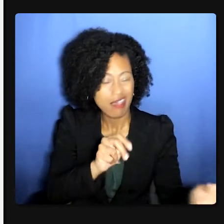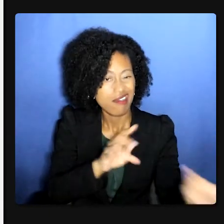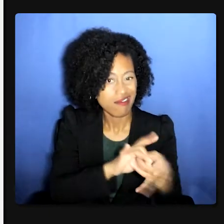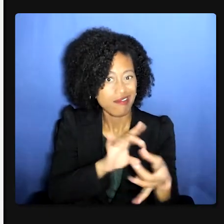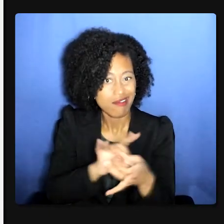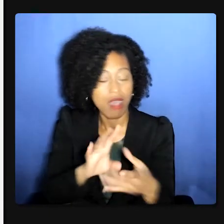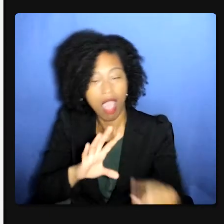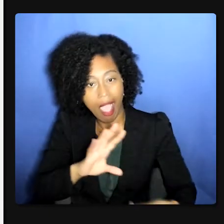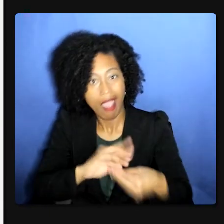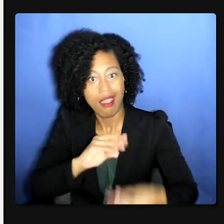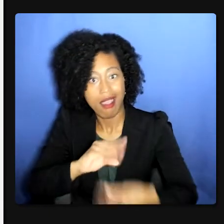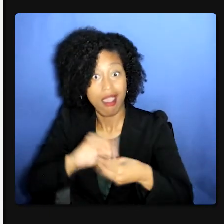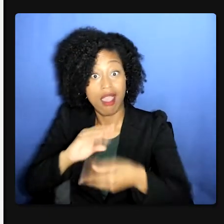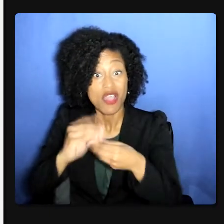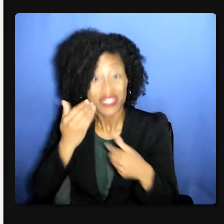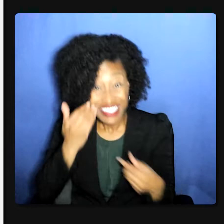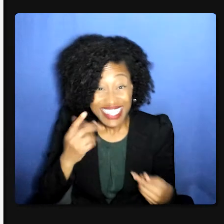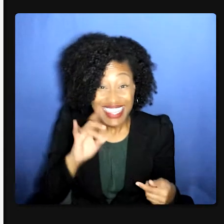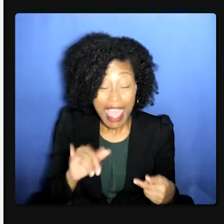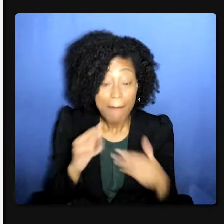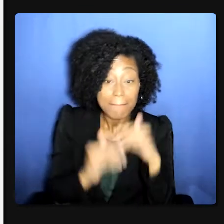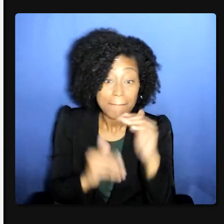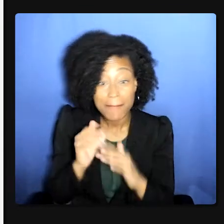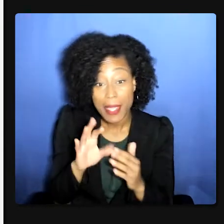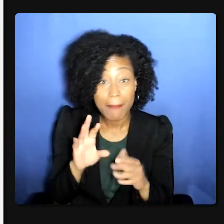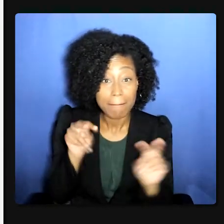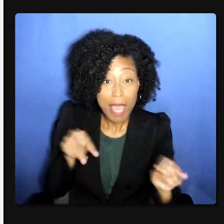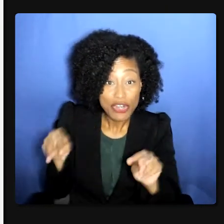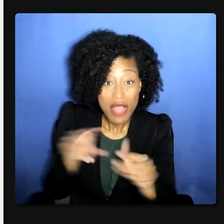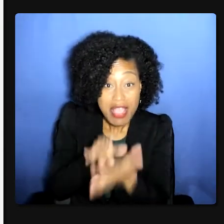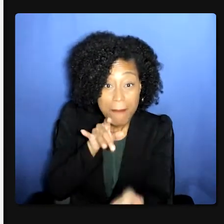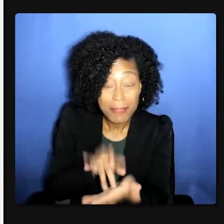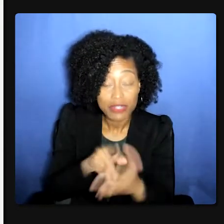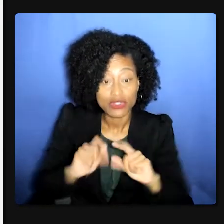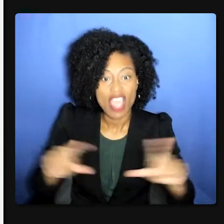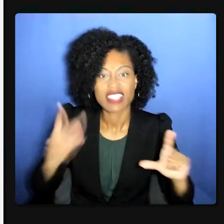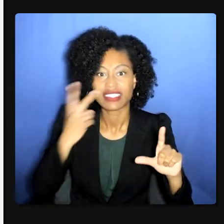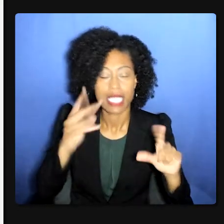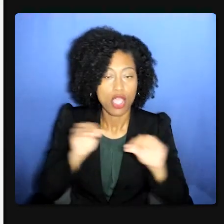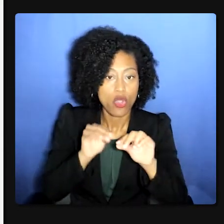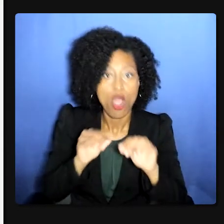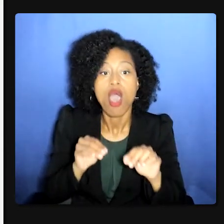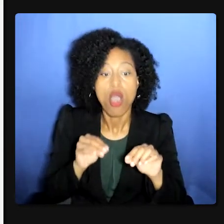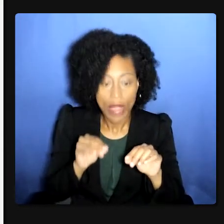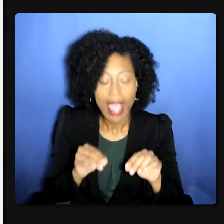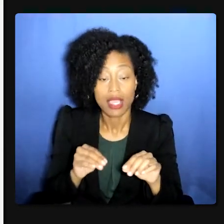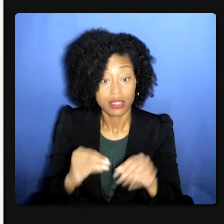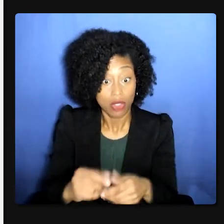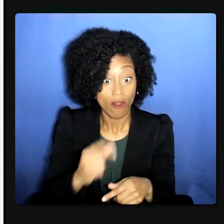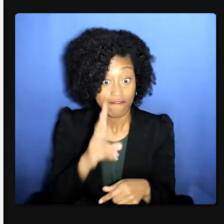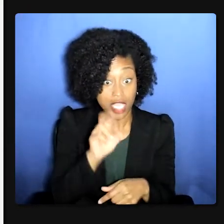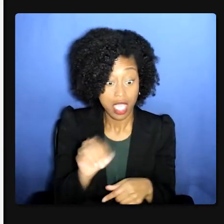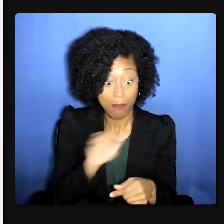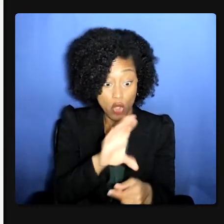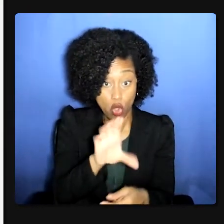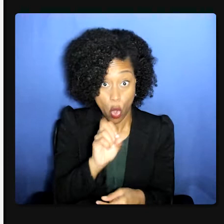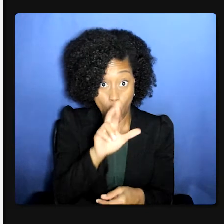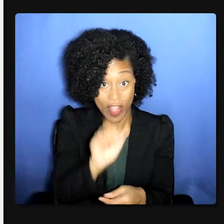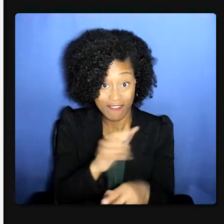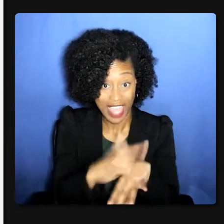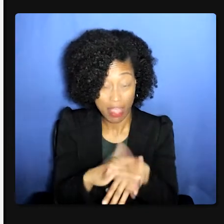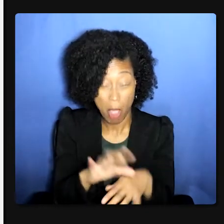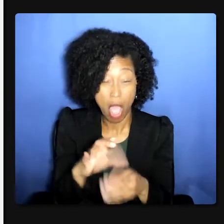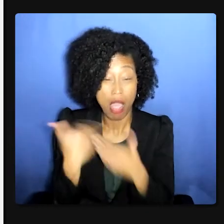state. And then the build monitor in the middle of the screen there, you can see work being spread out among all the VM cores